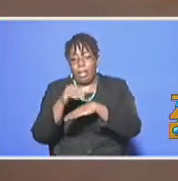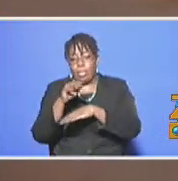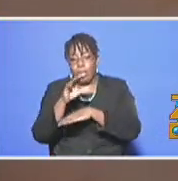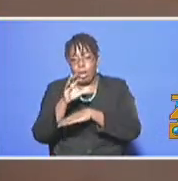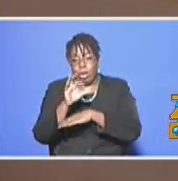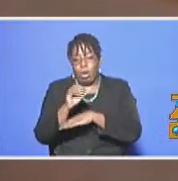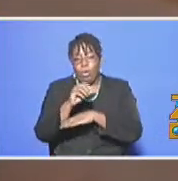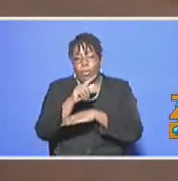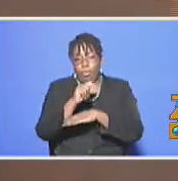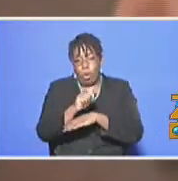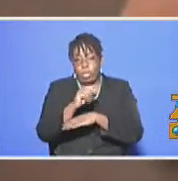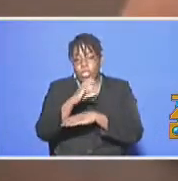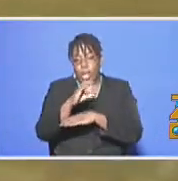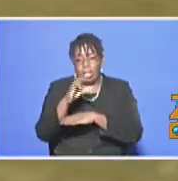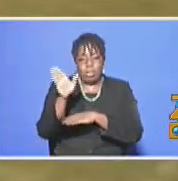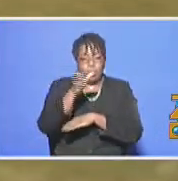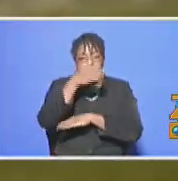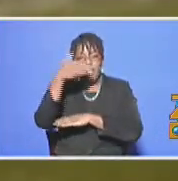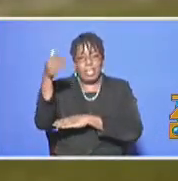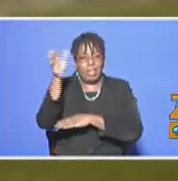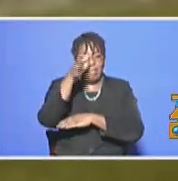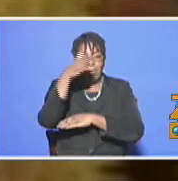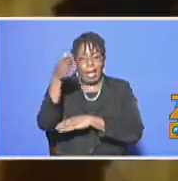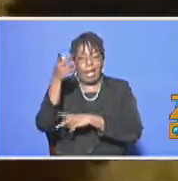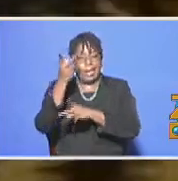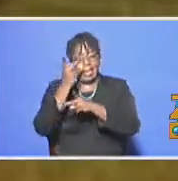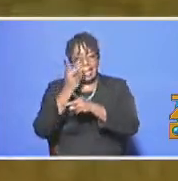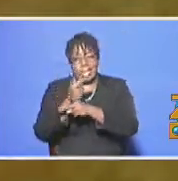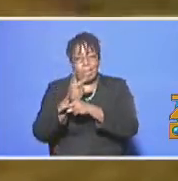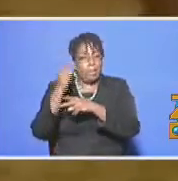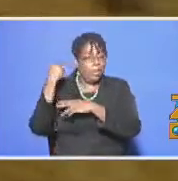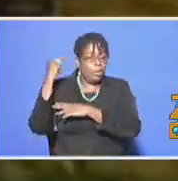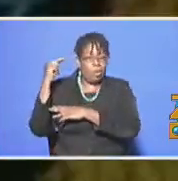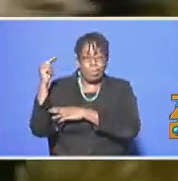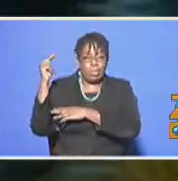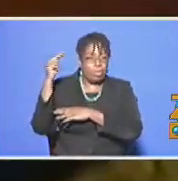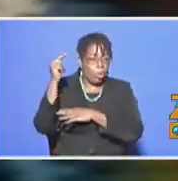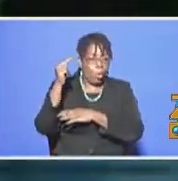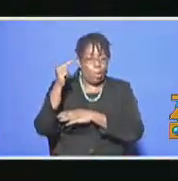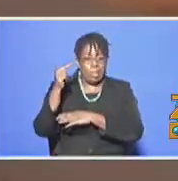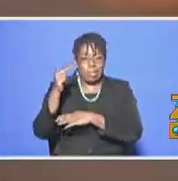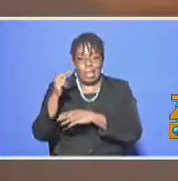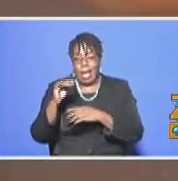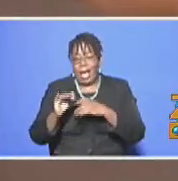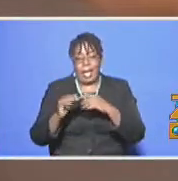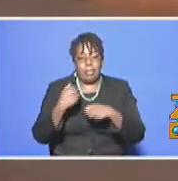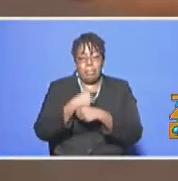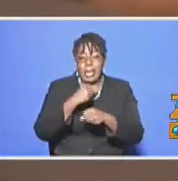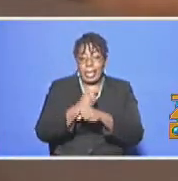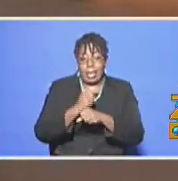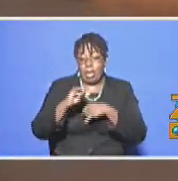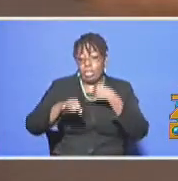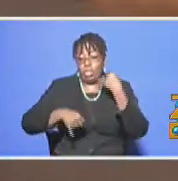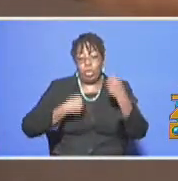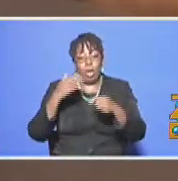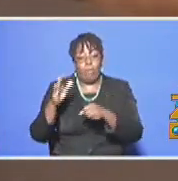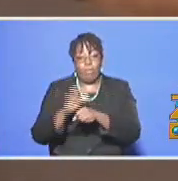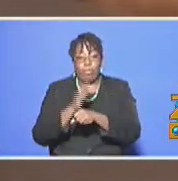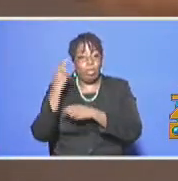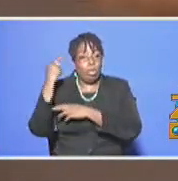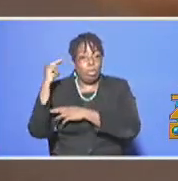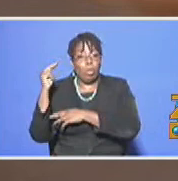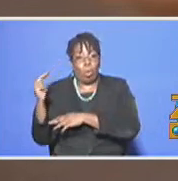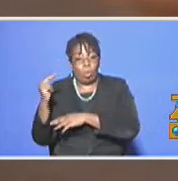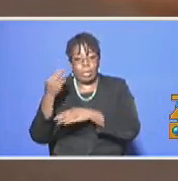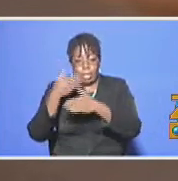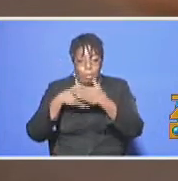Charlotte, waving flags, keeping noise, and just making a joyful noise at the birth